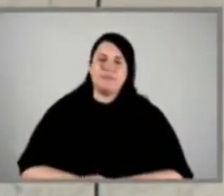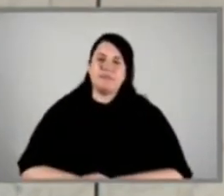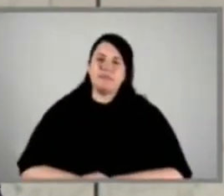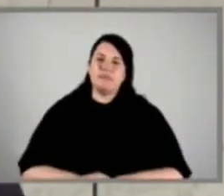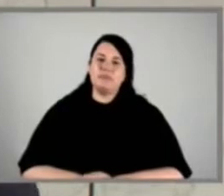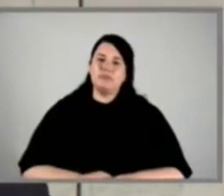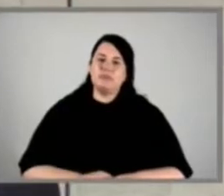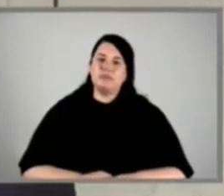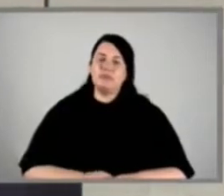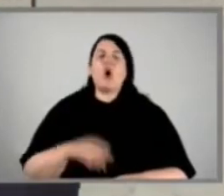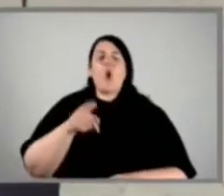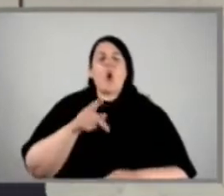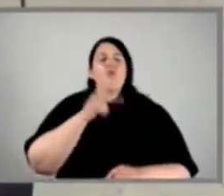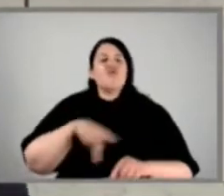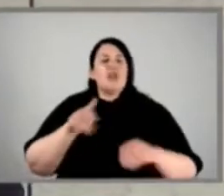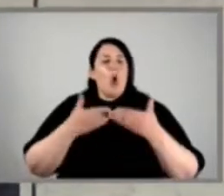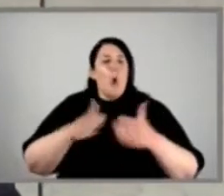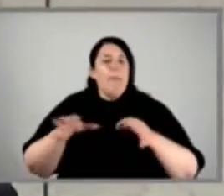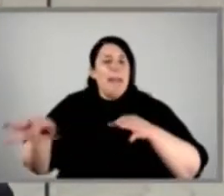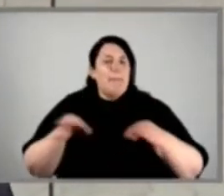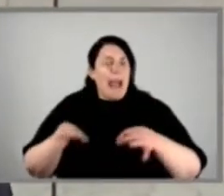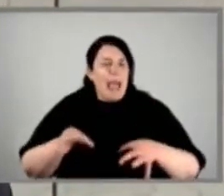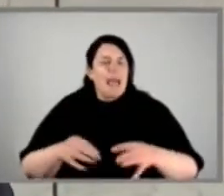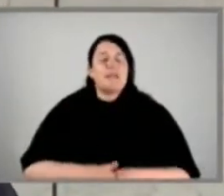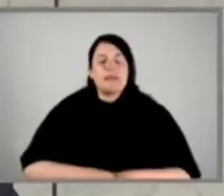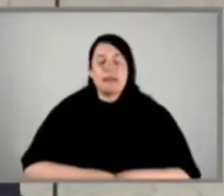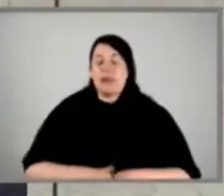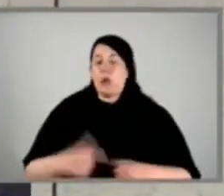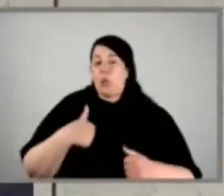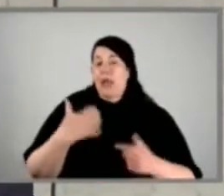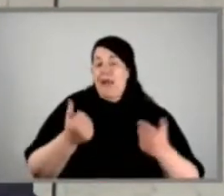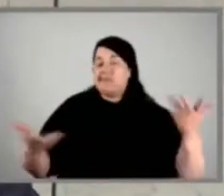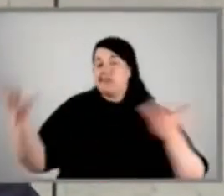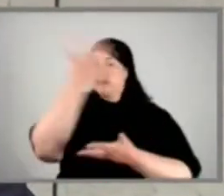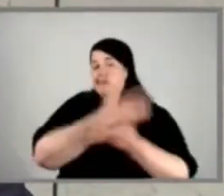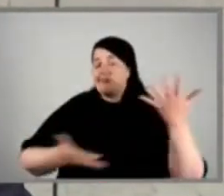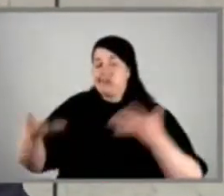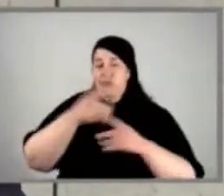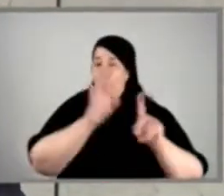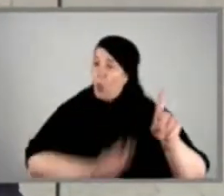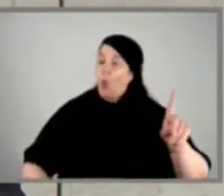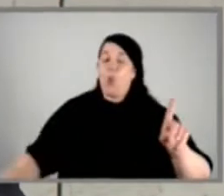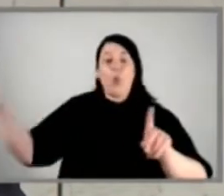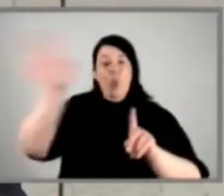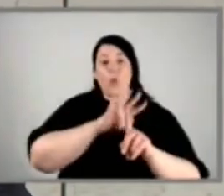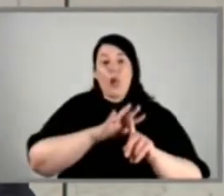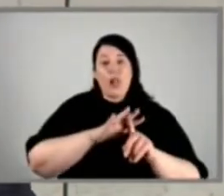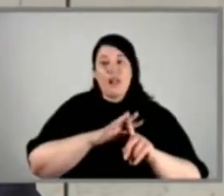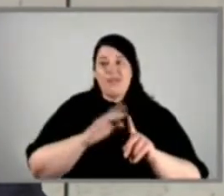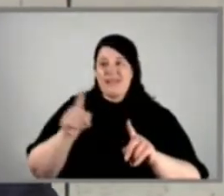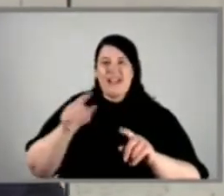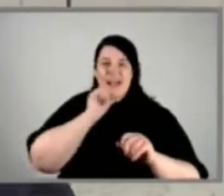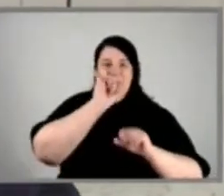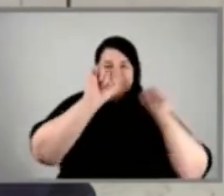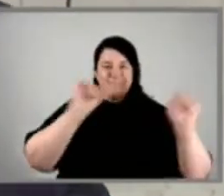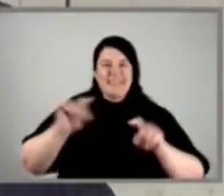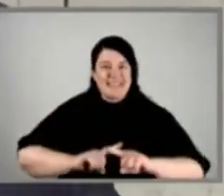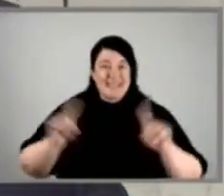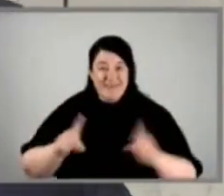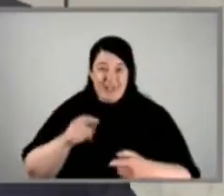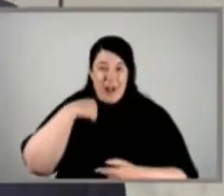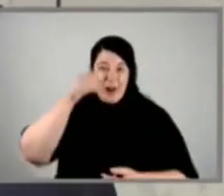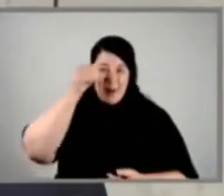Yes. Well, look, we do have assessment across all the states and territories, and I can understand the need for that. I mean, it's a big